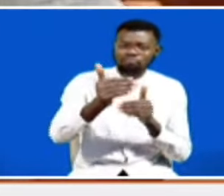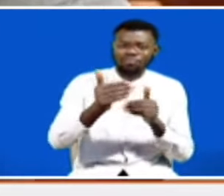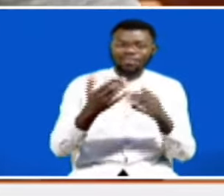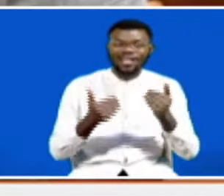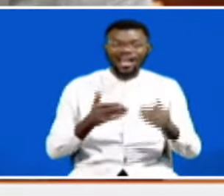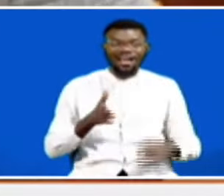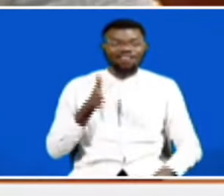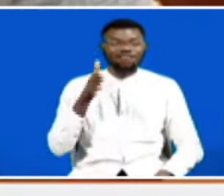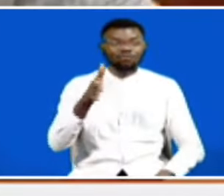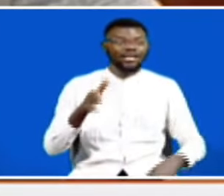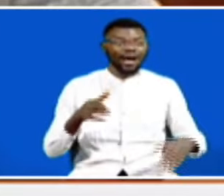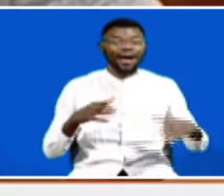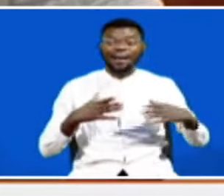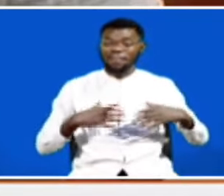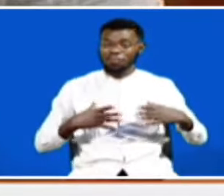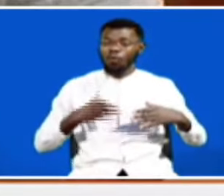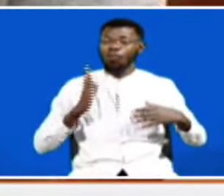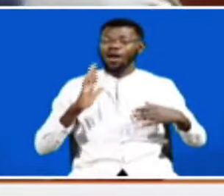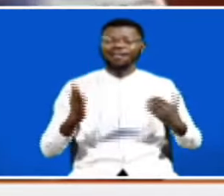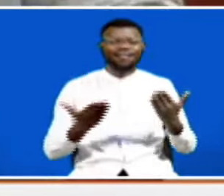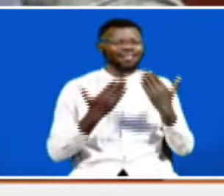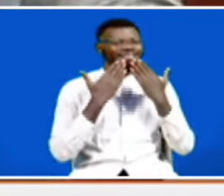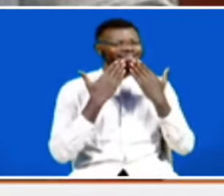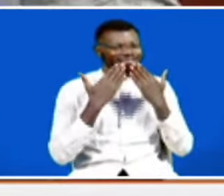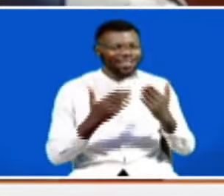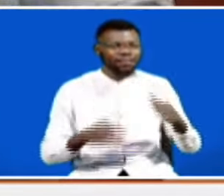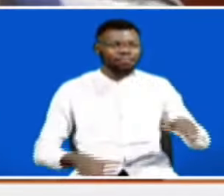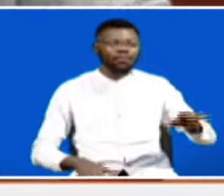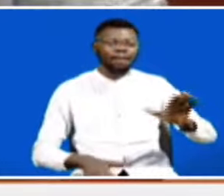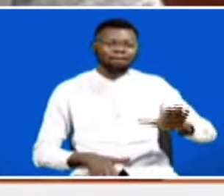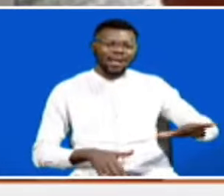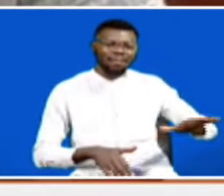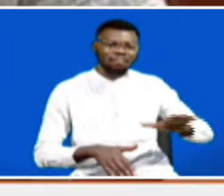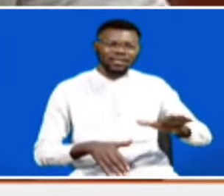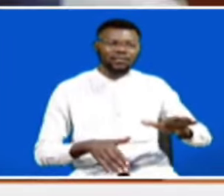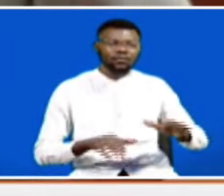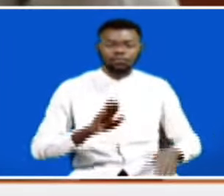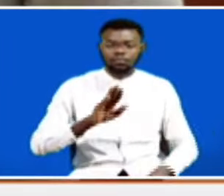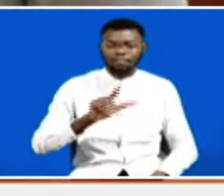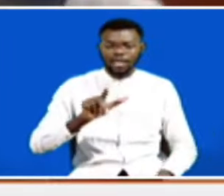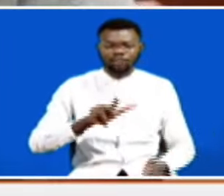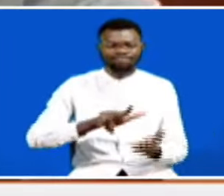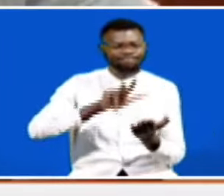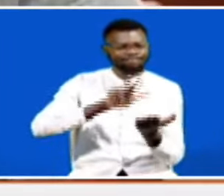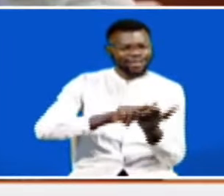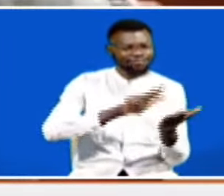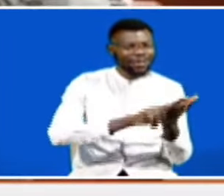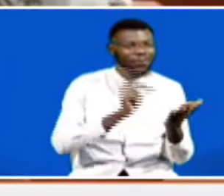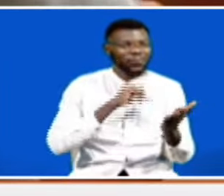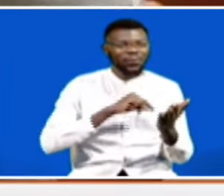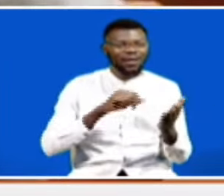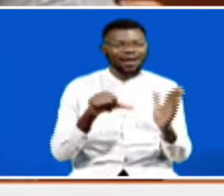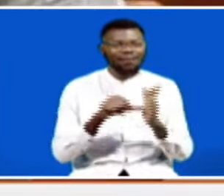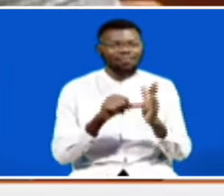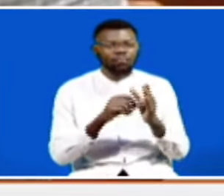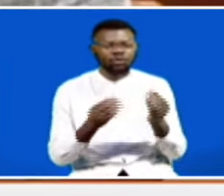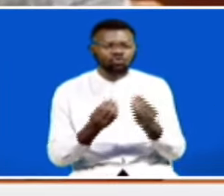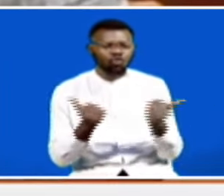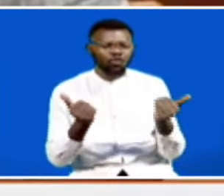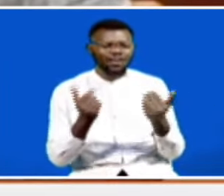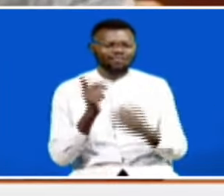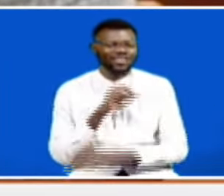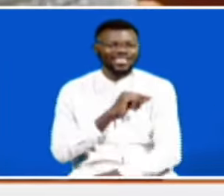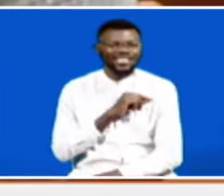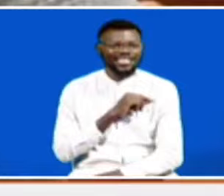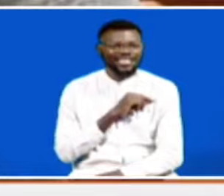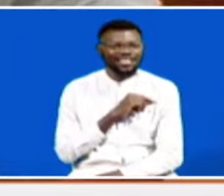coming will thank the House that sat to pass this bill for solving a problem, a generational problem, Mr.